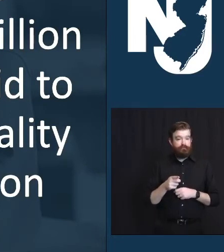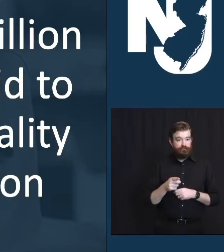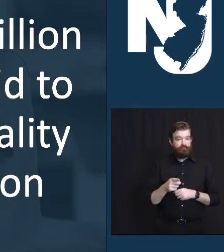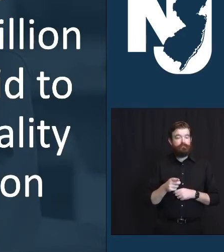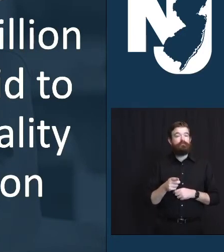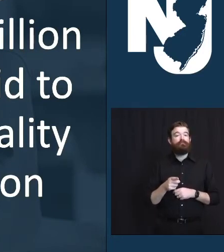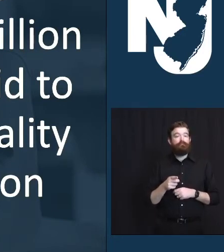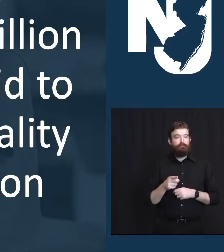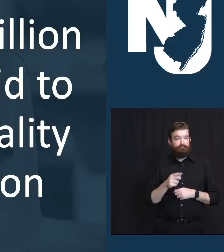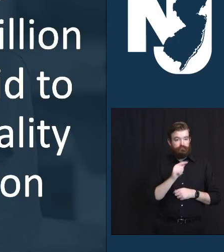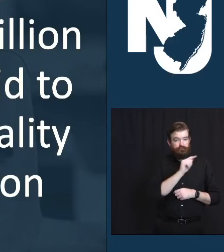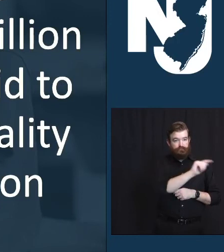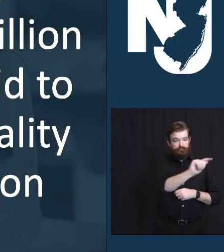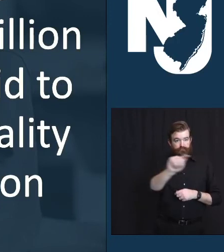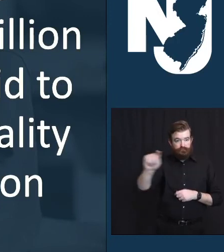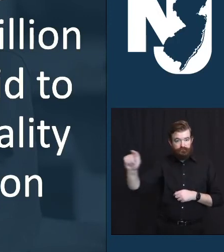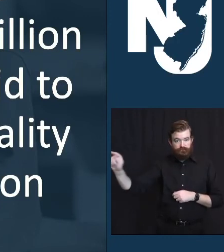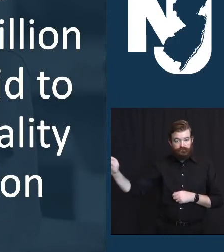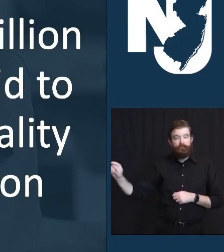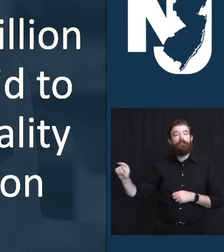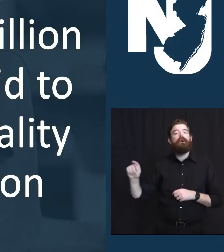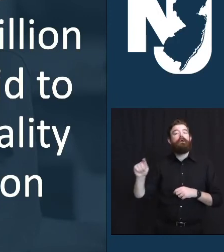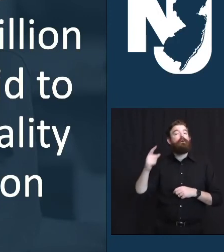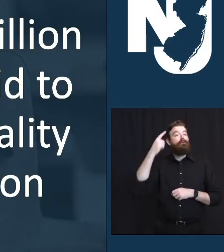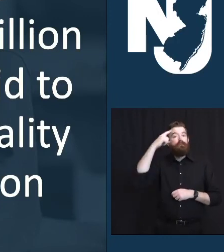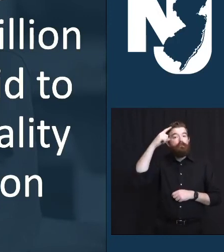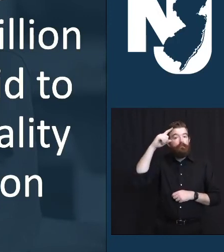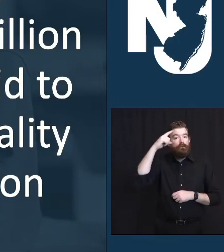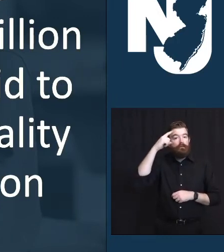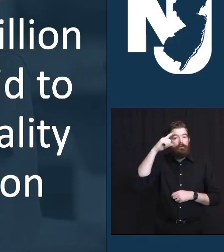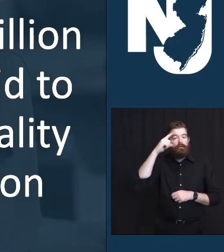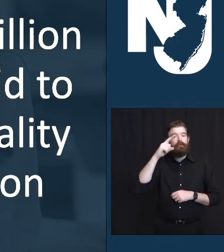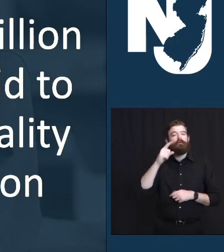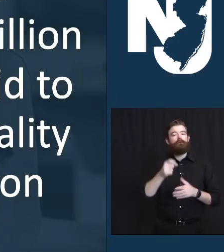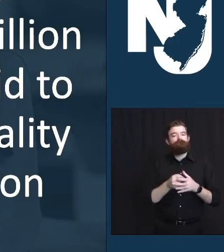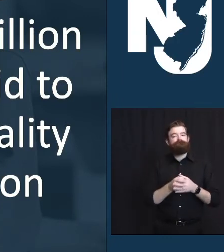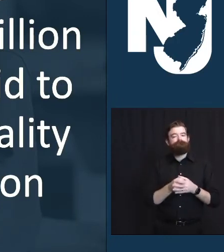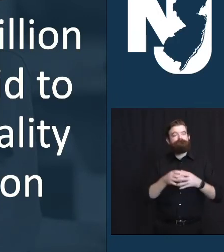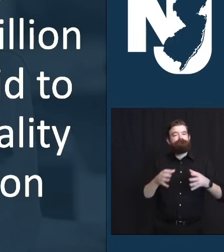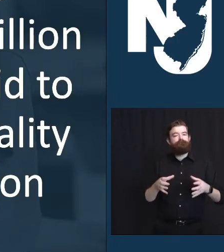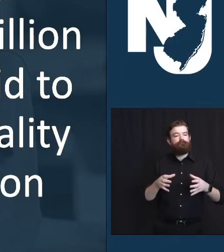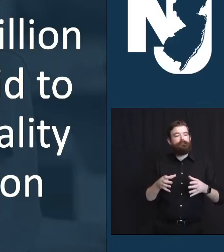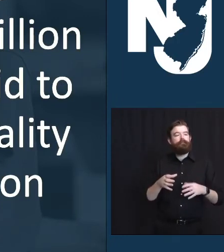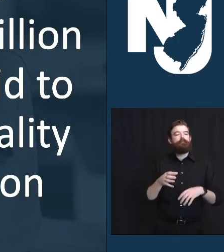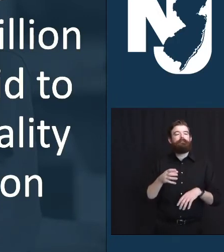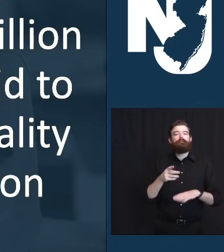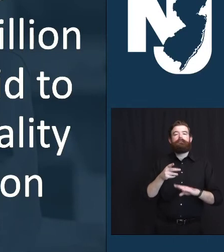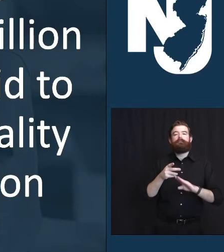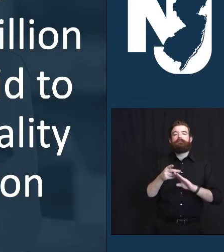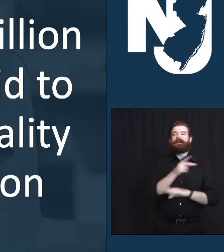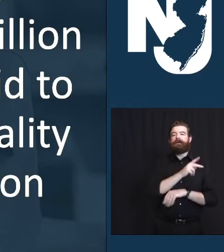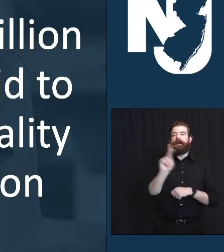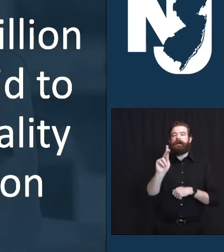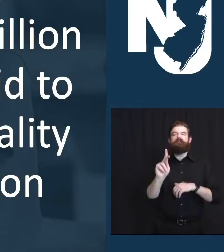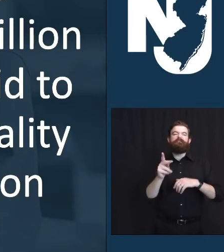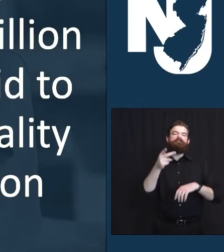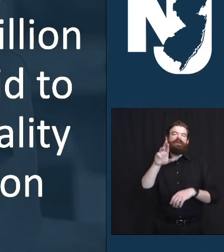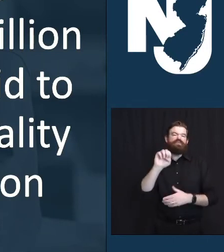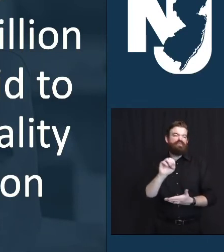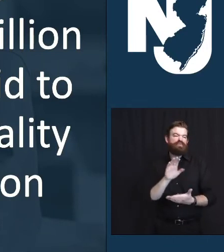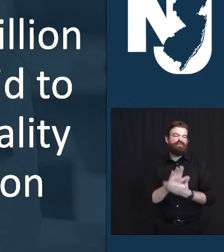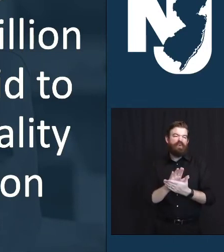early 2021. Our investments in pre-K expansion are some of the most impactful that we can make. Studies have